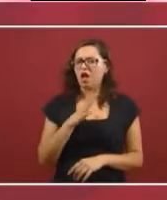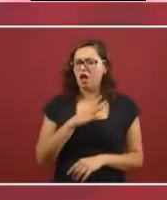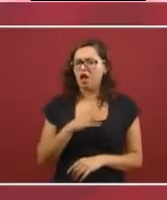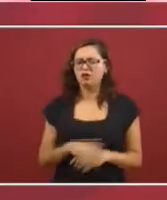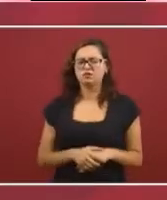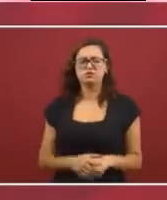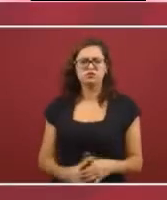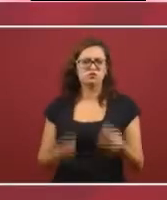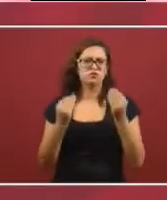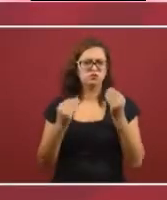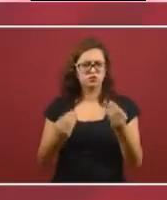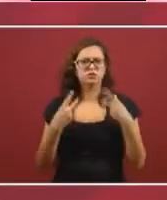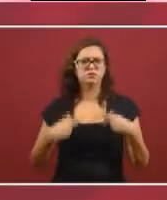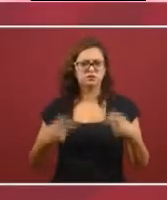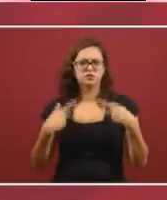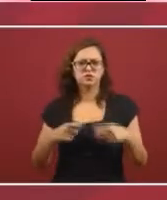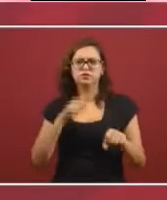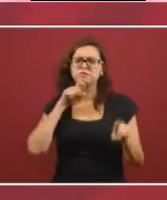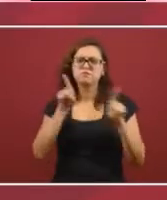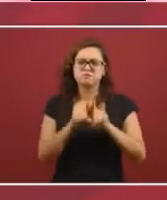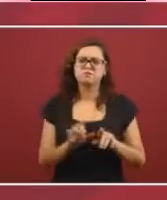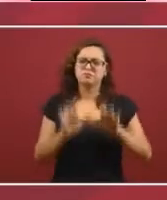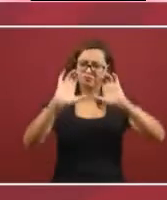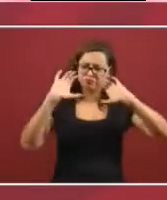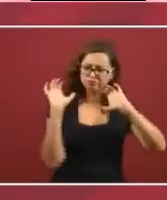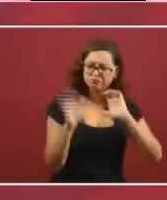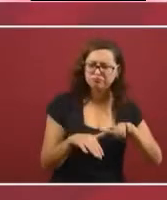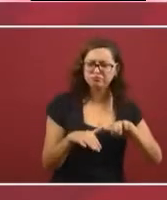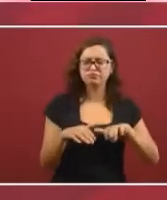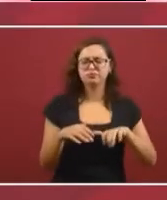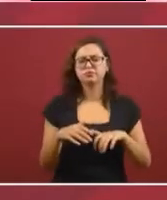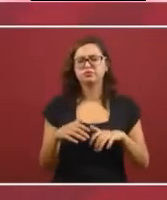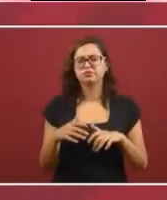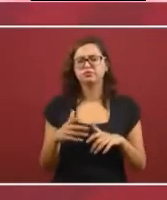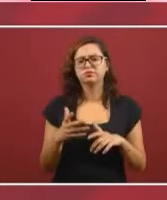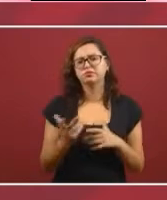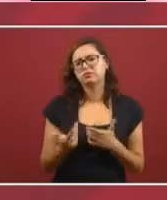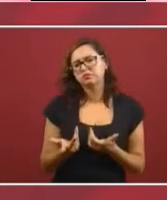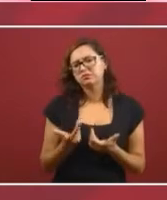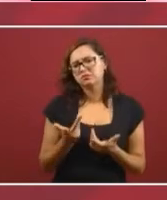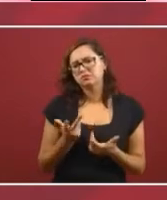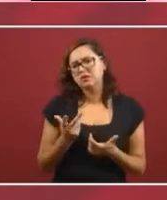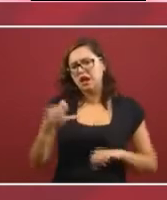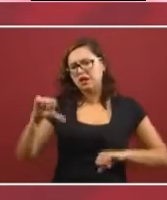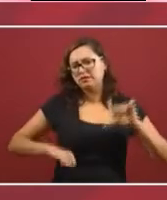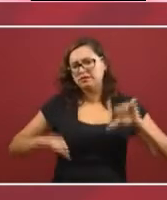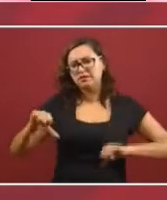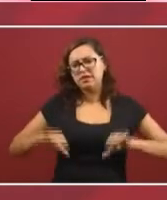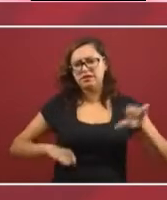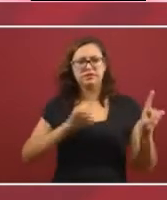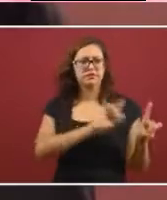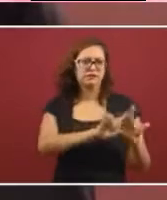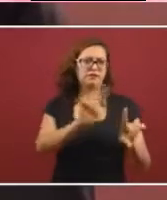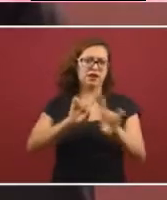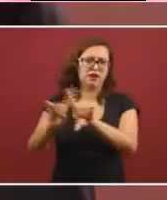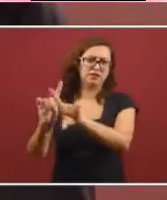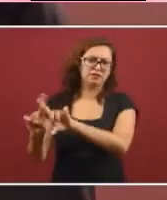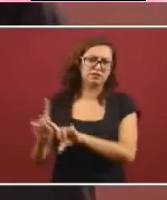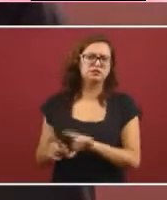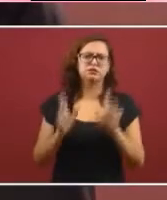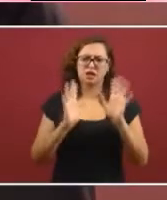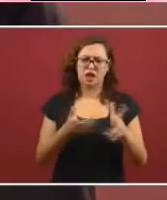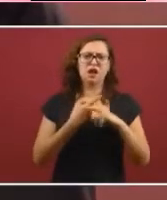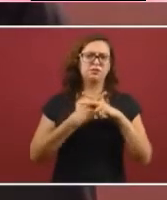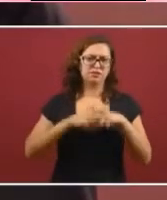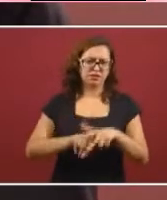are informing, and they're enrolling to participate in the different duties, many of them.